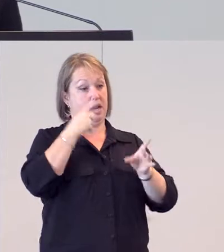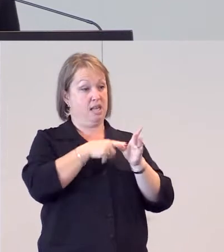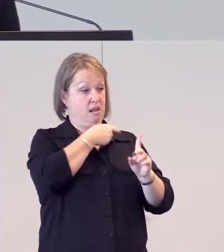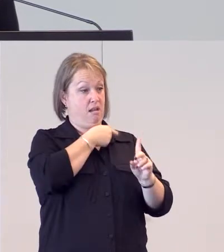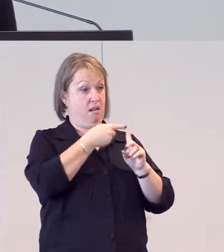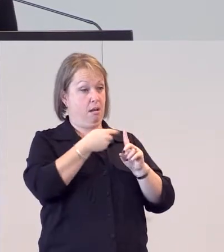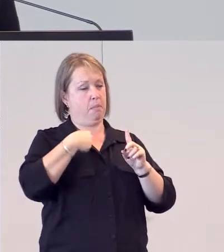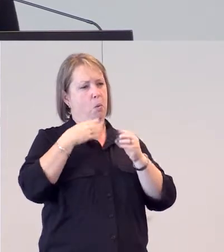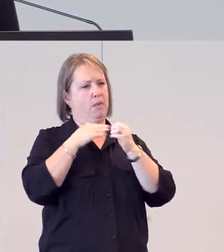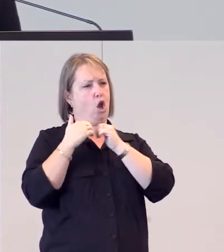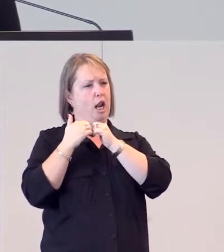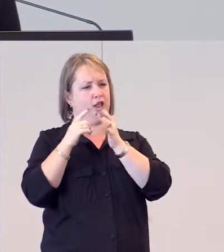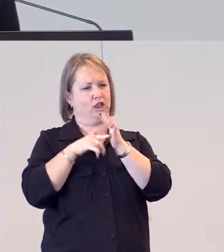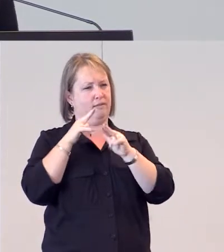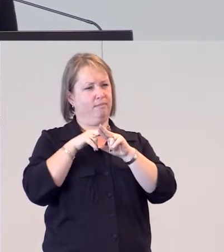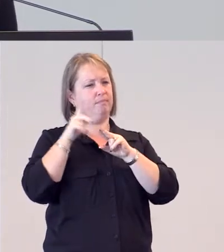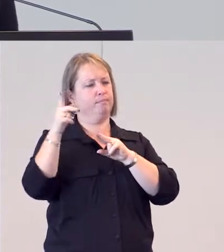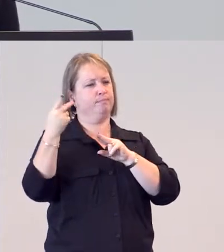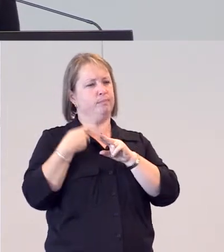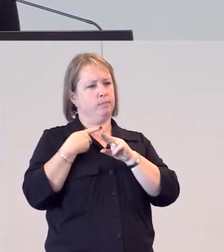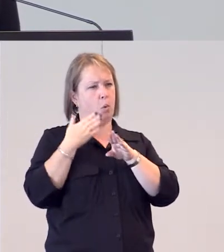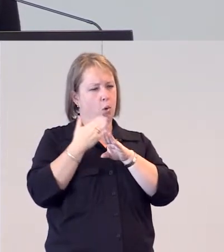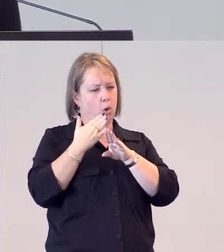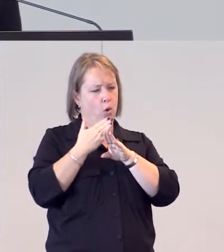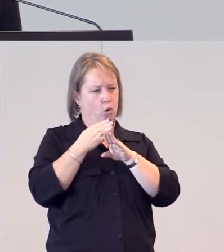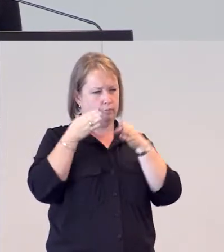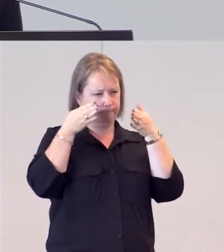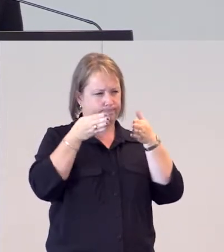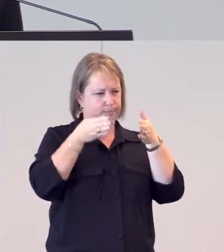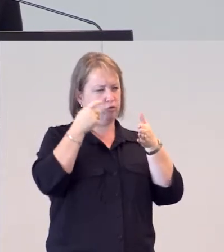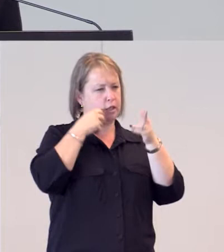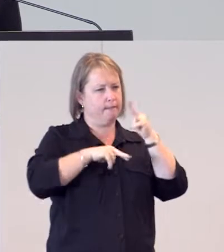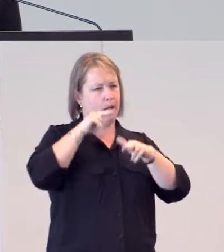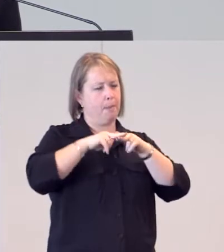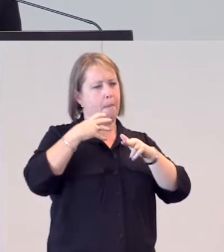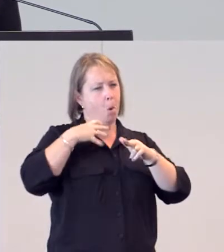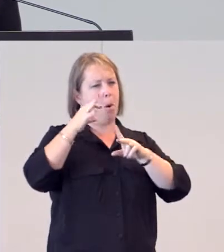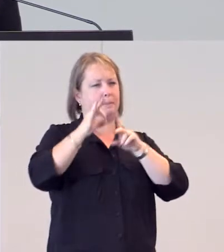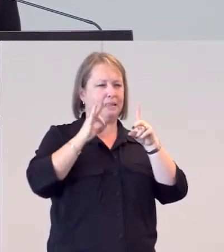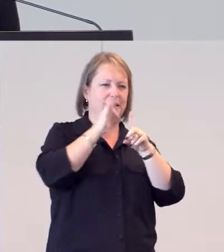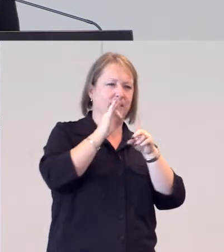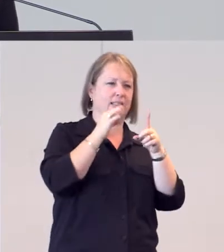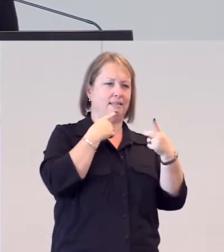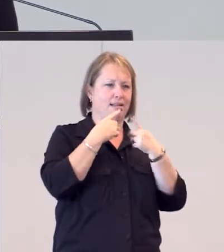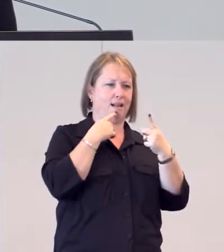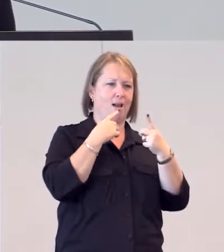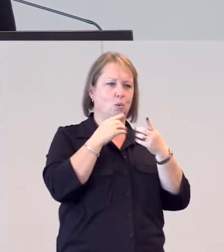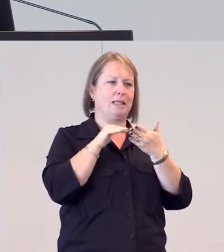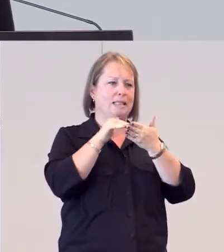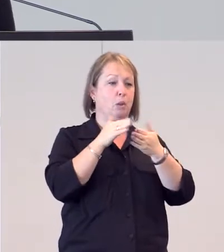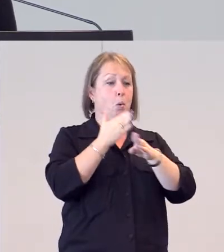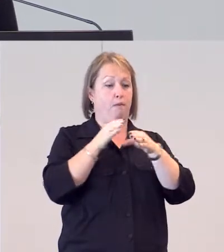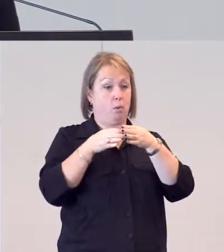colleague Jeff Pang have been working on this and trying to develop more specific data to assist with workforce planning,